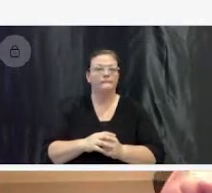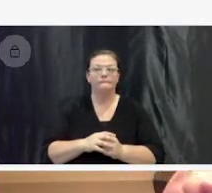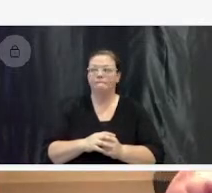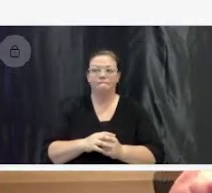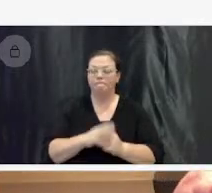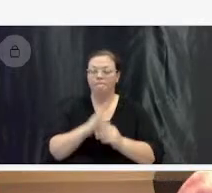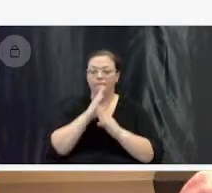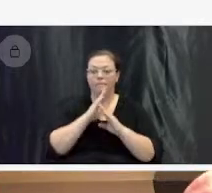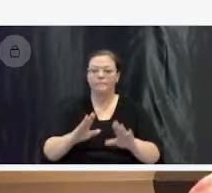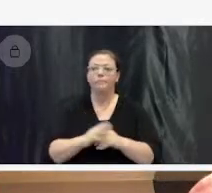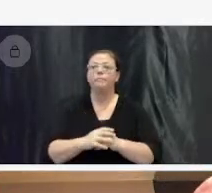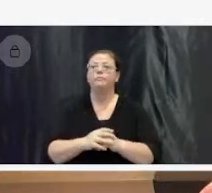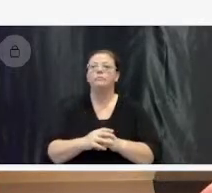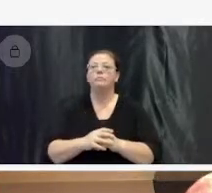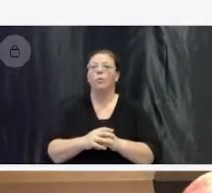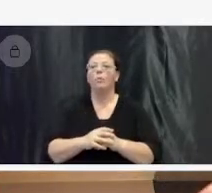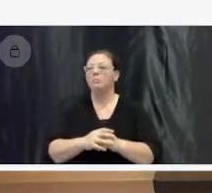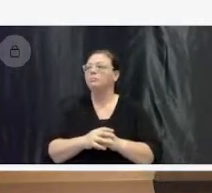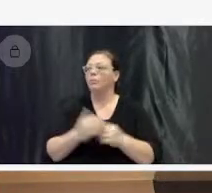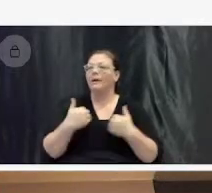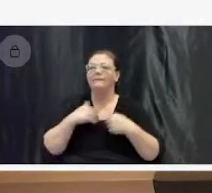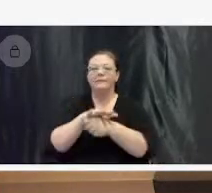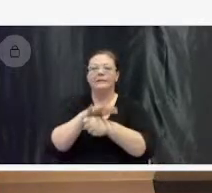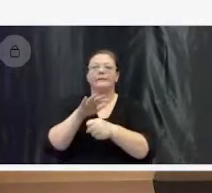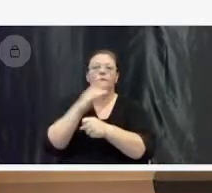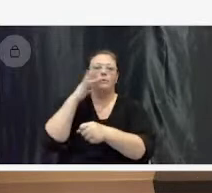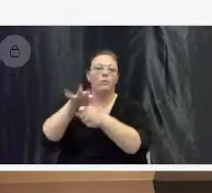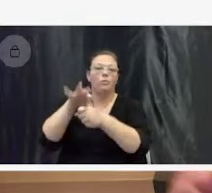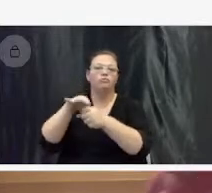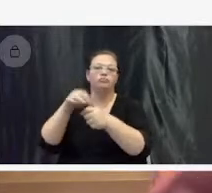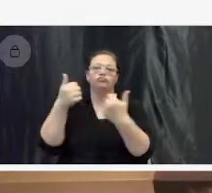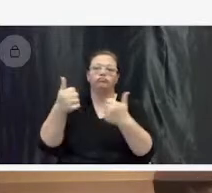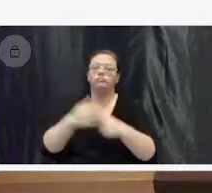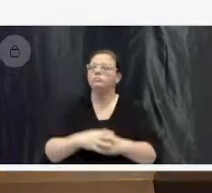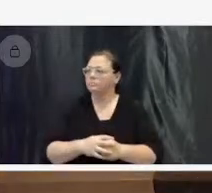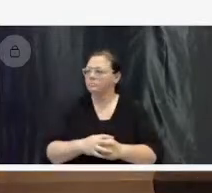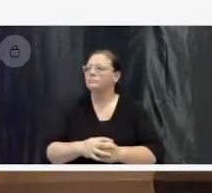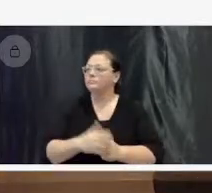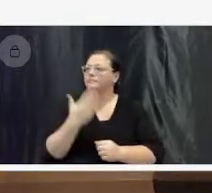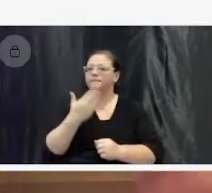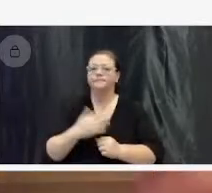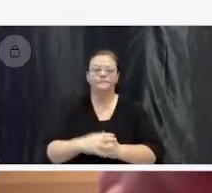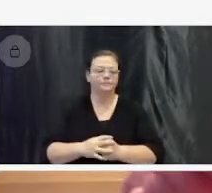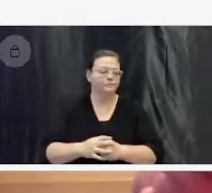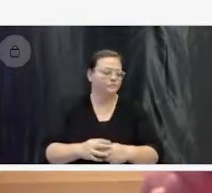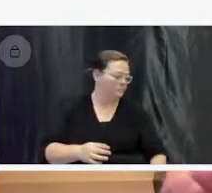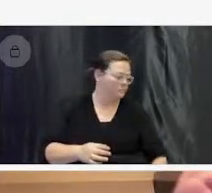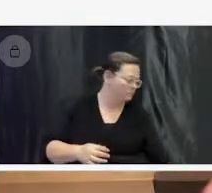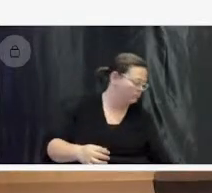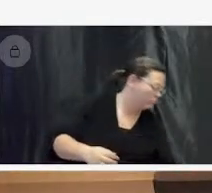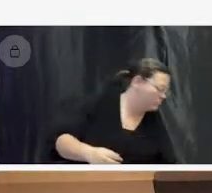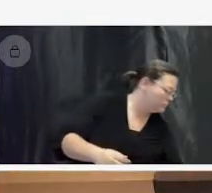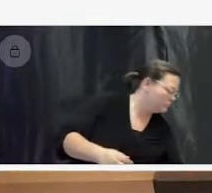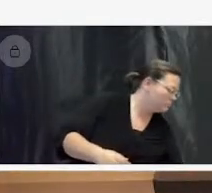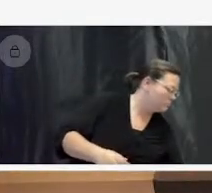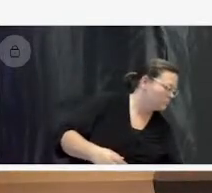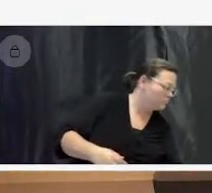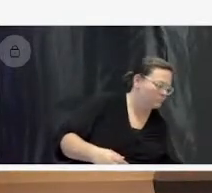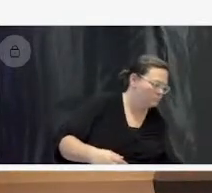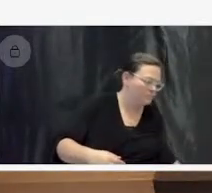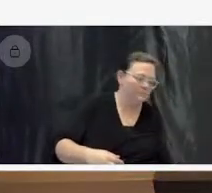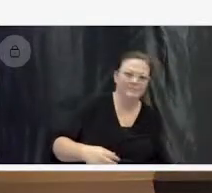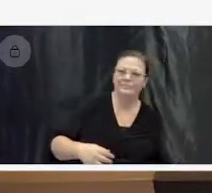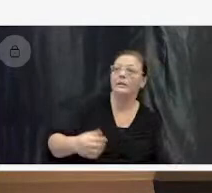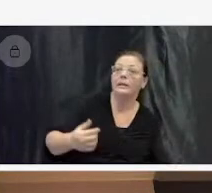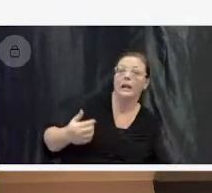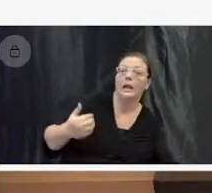Chairman, you have a quorum. Thank you. All right. Now, can we get a approval of